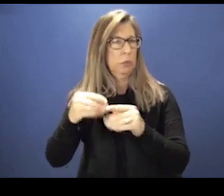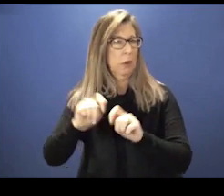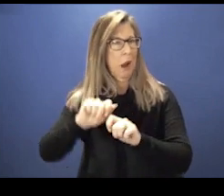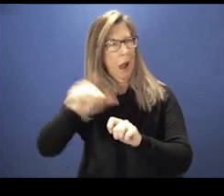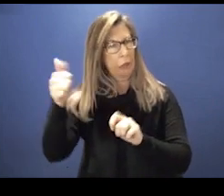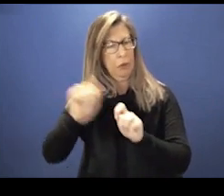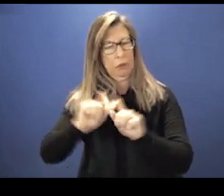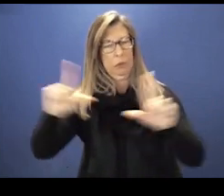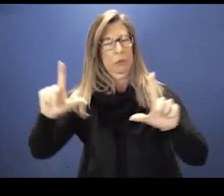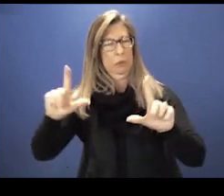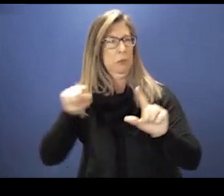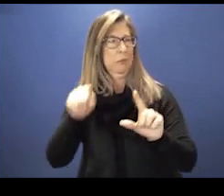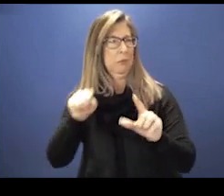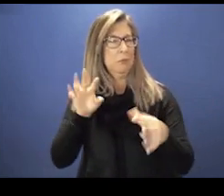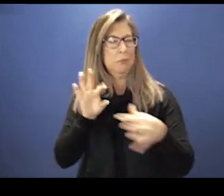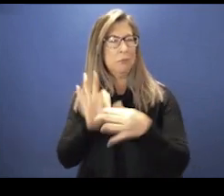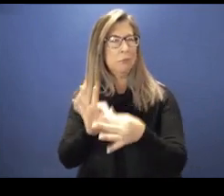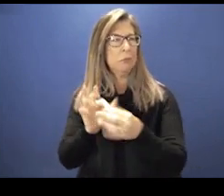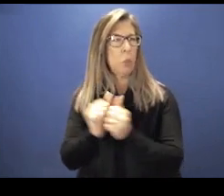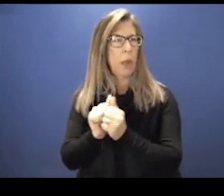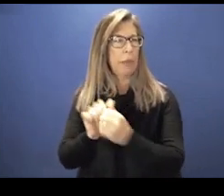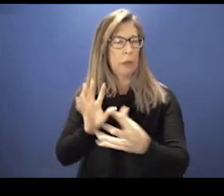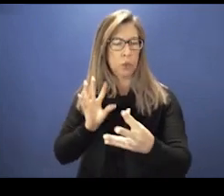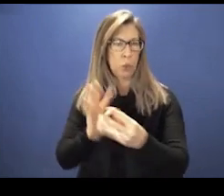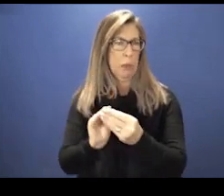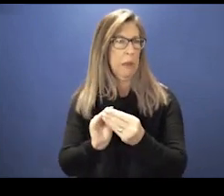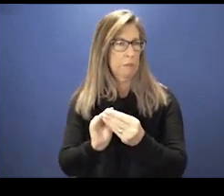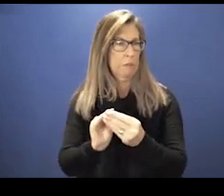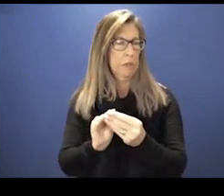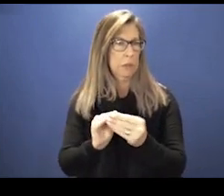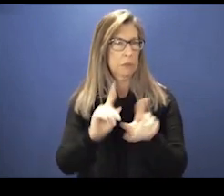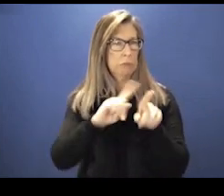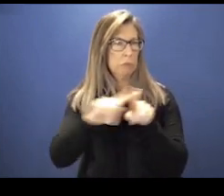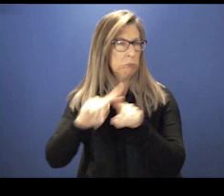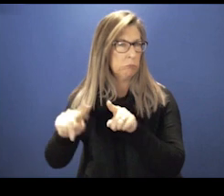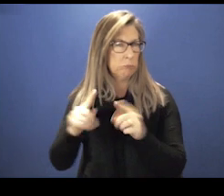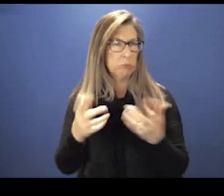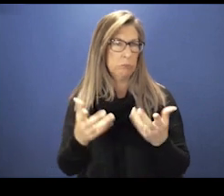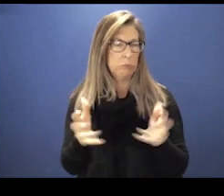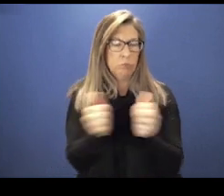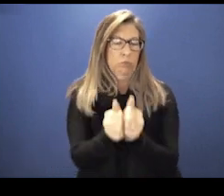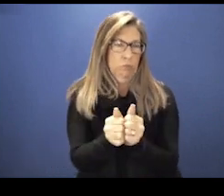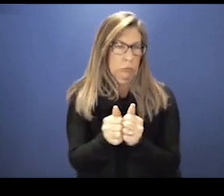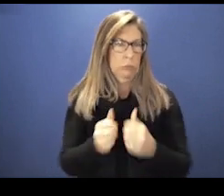of significant limitations section of the form if necessary.